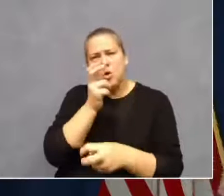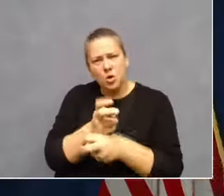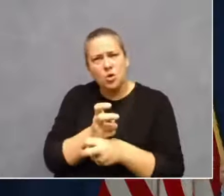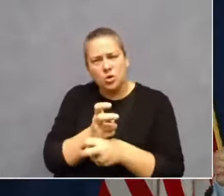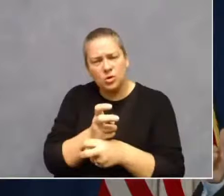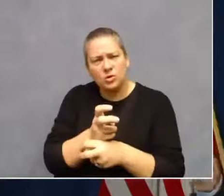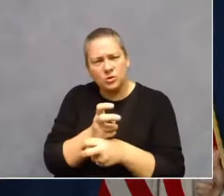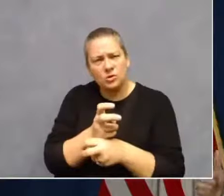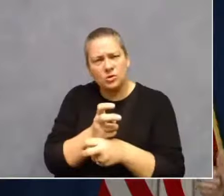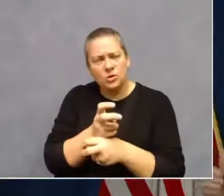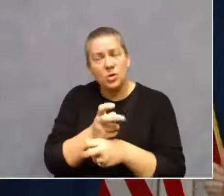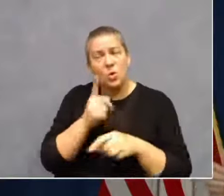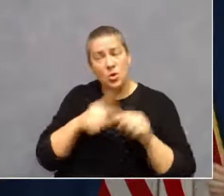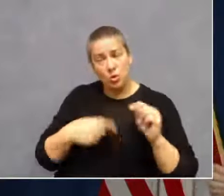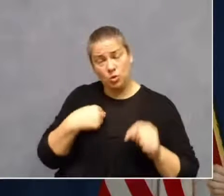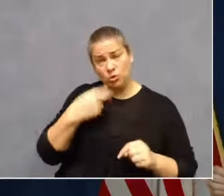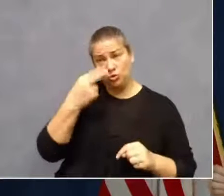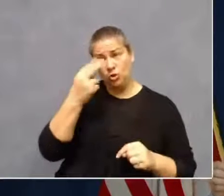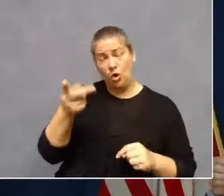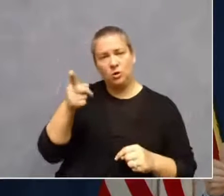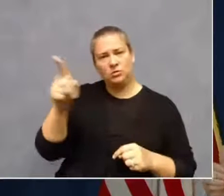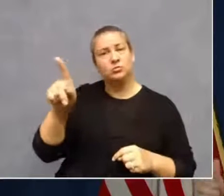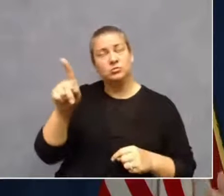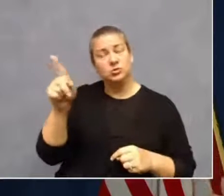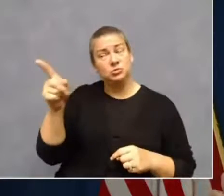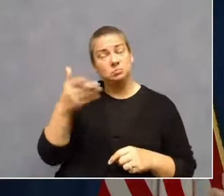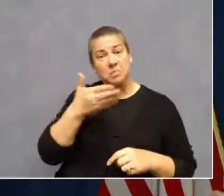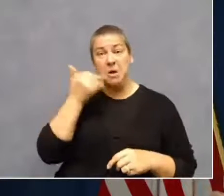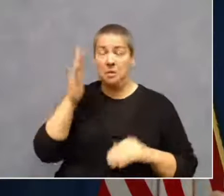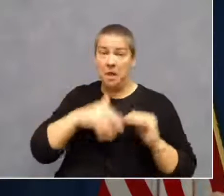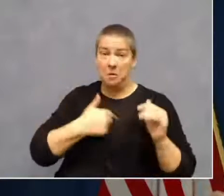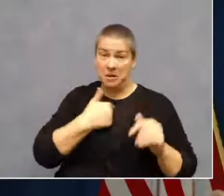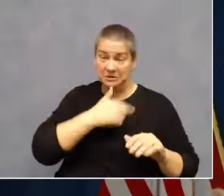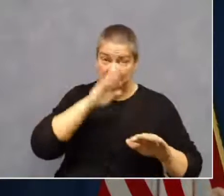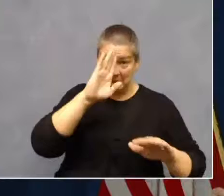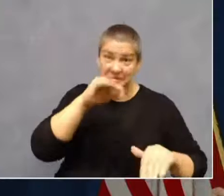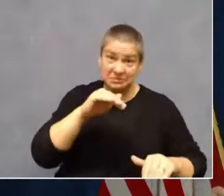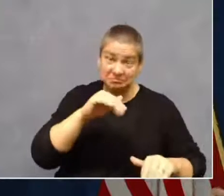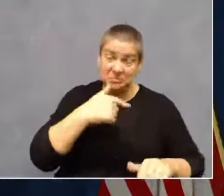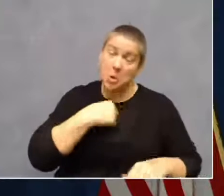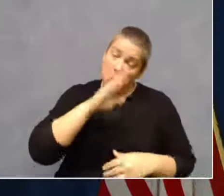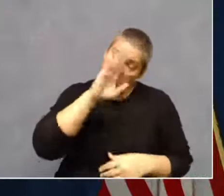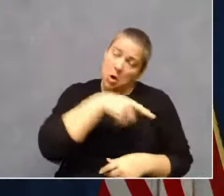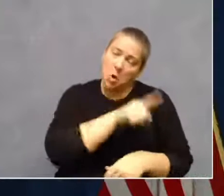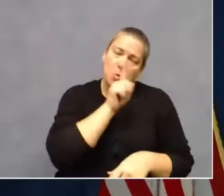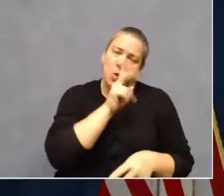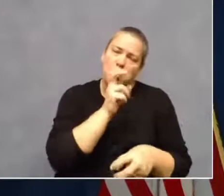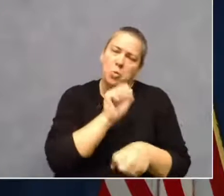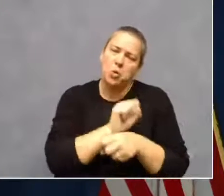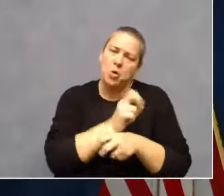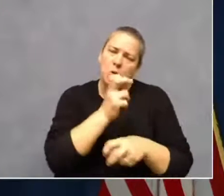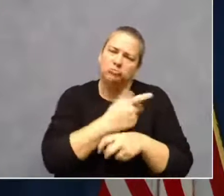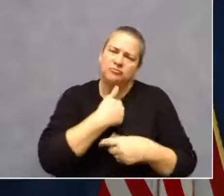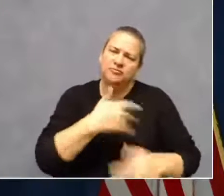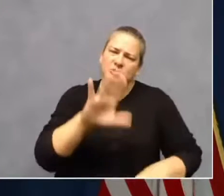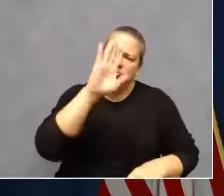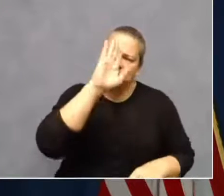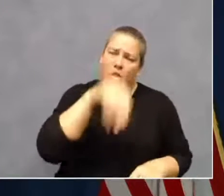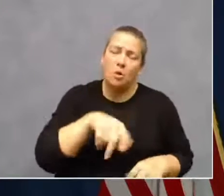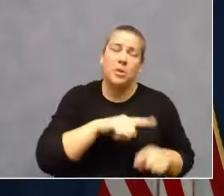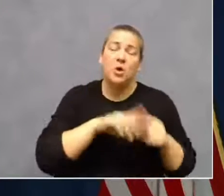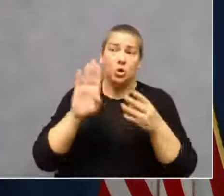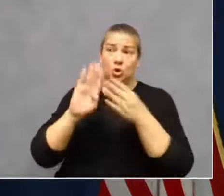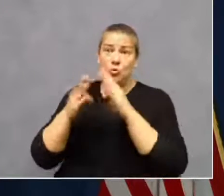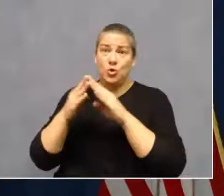what we've seen, even doing better than expected, and we knew that they would work hard. But community transmission gets so